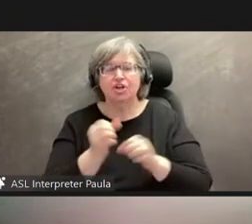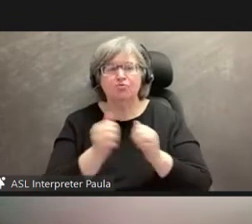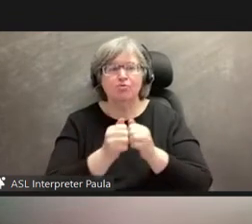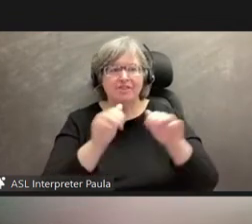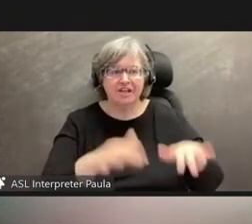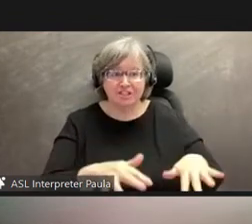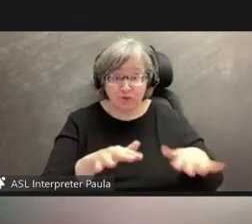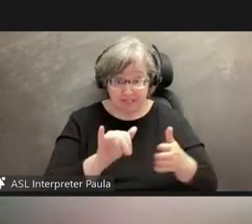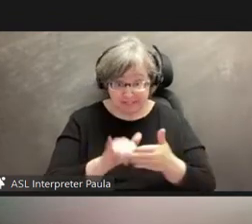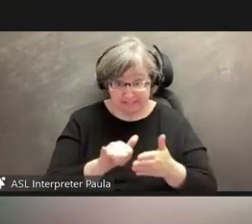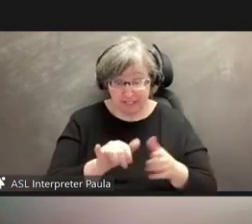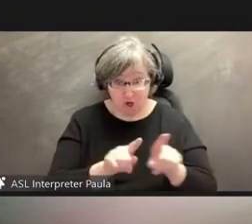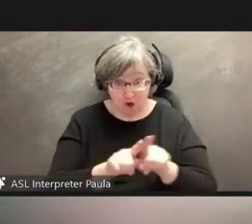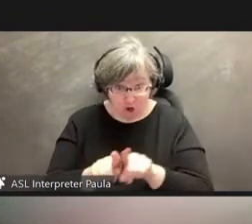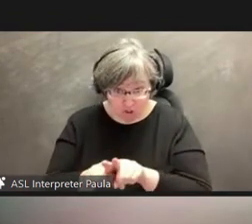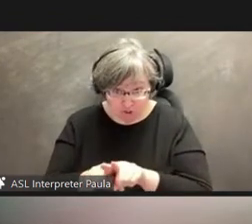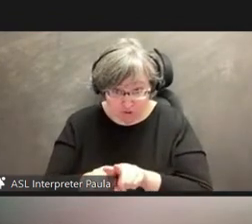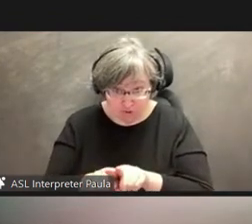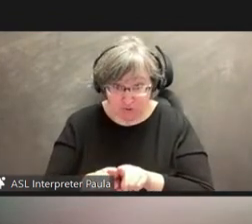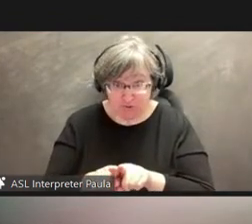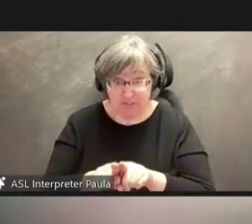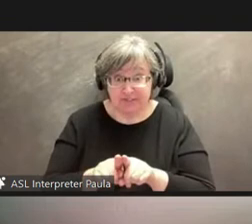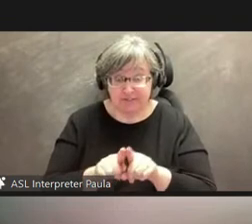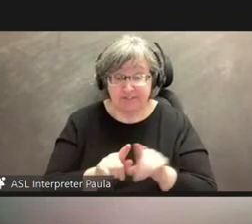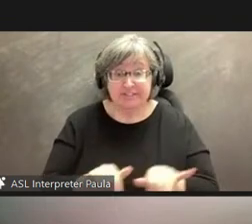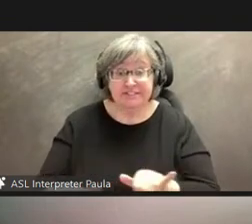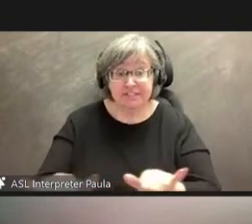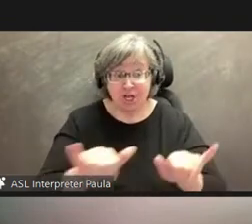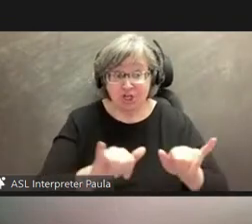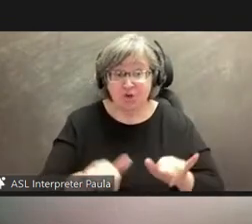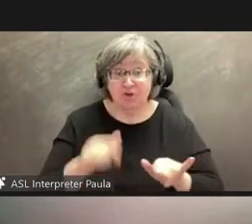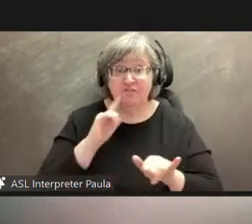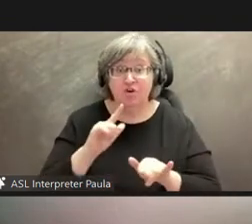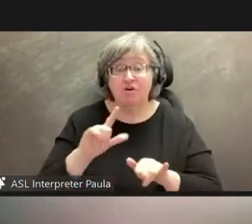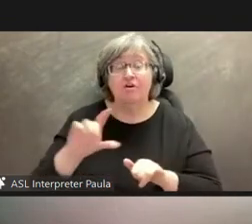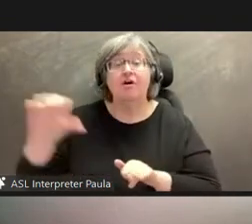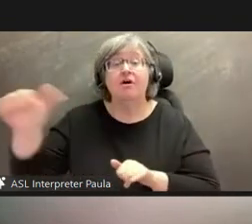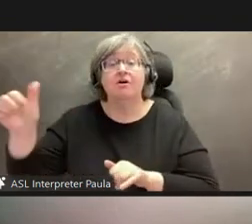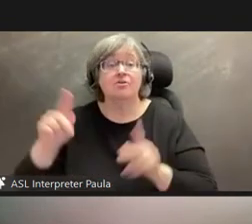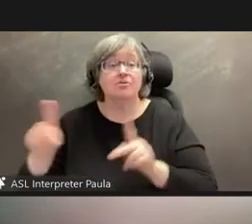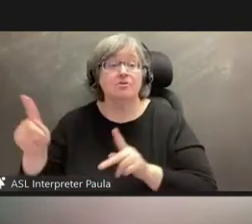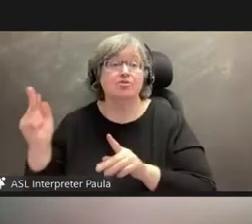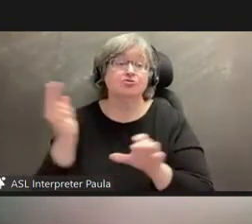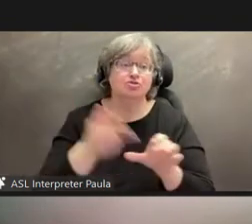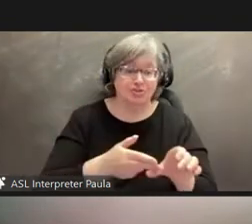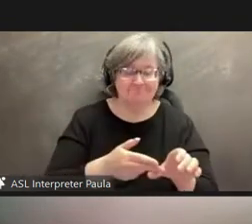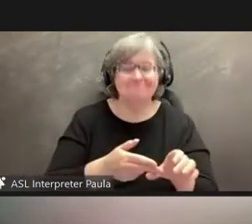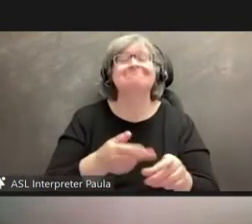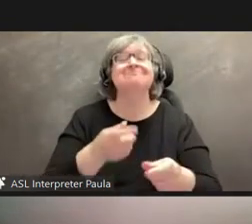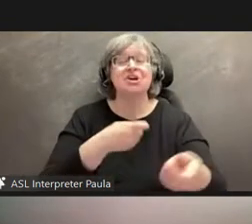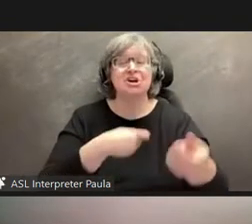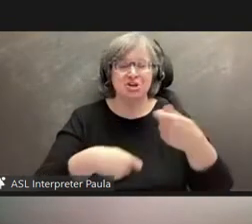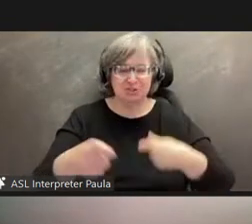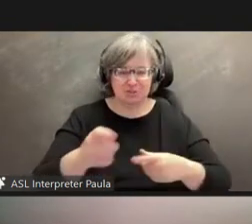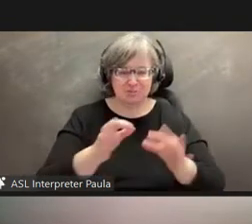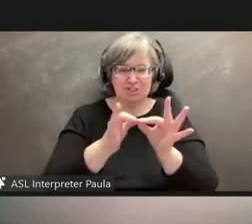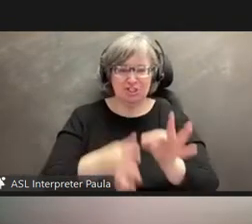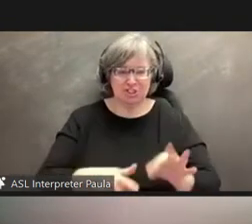de-escalation, if that is also being a standard for third party people who come in. Well, as I